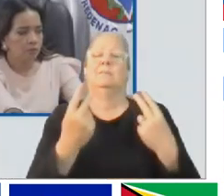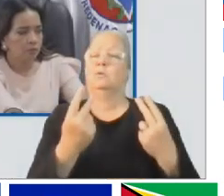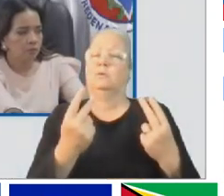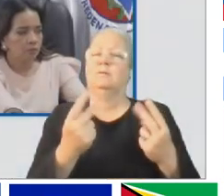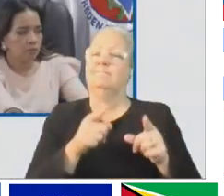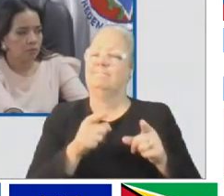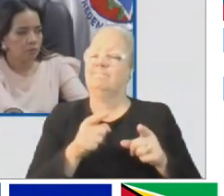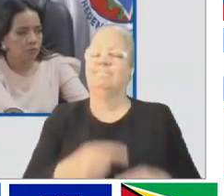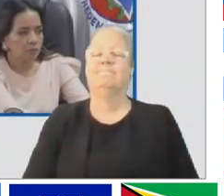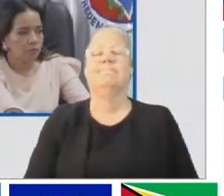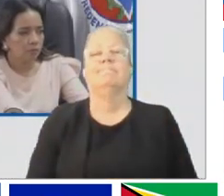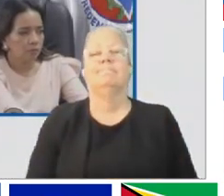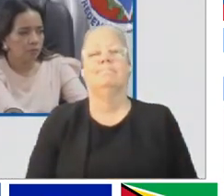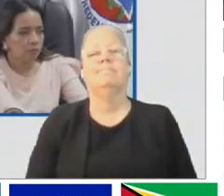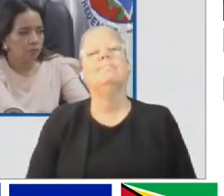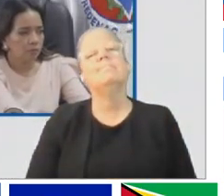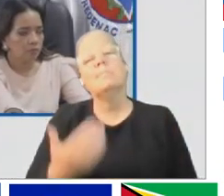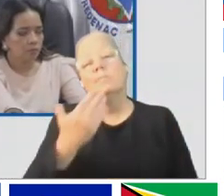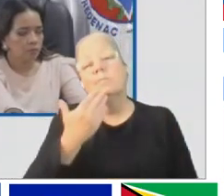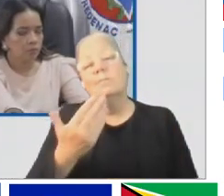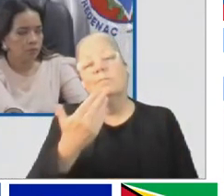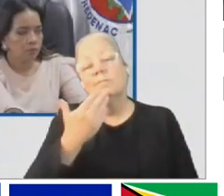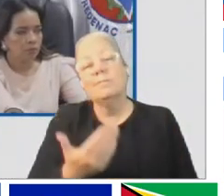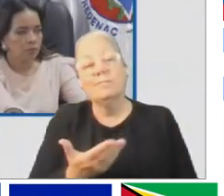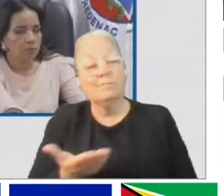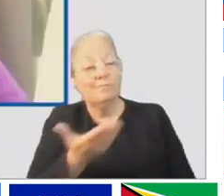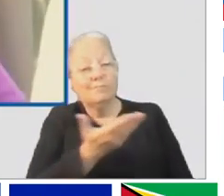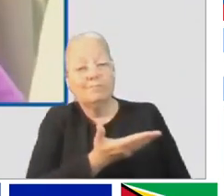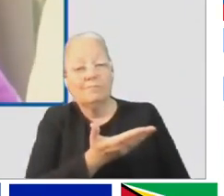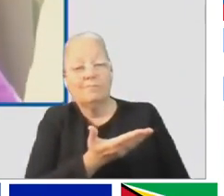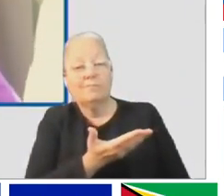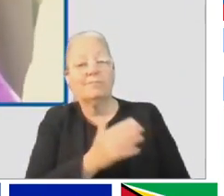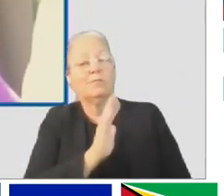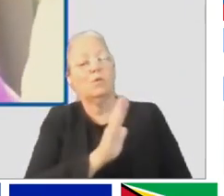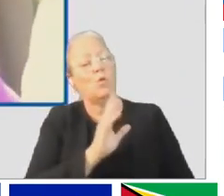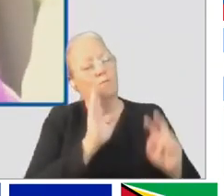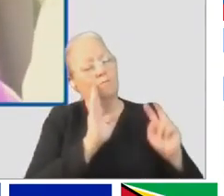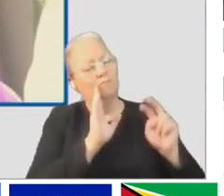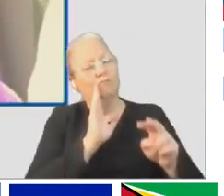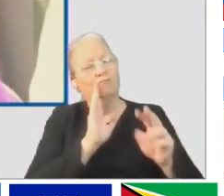Thank you, Ms. Riley. Ms. Forbes, your perspective?